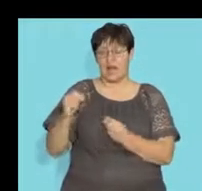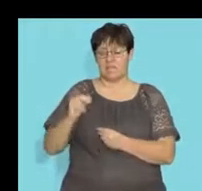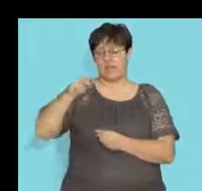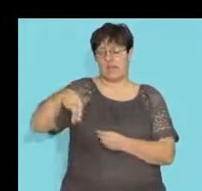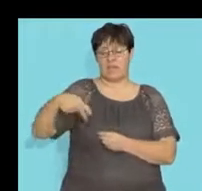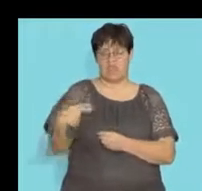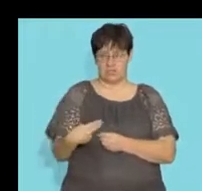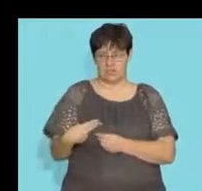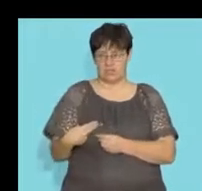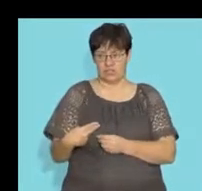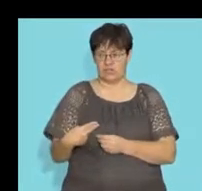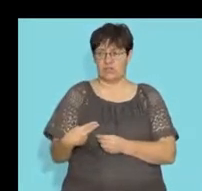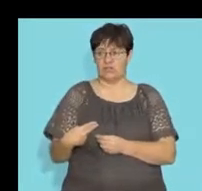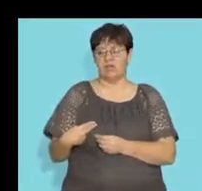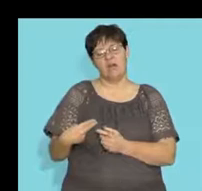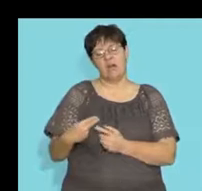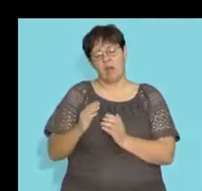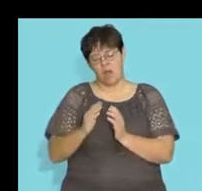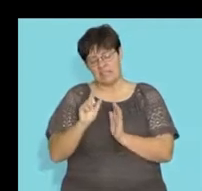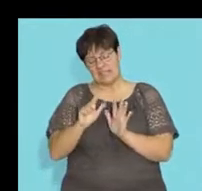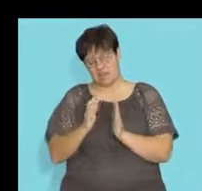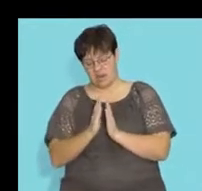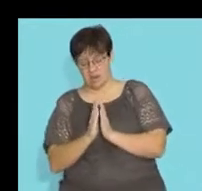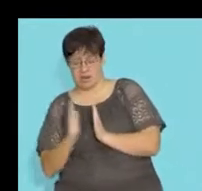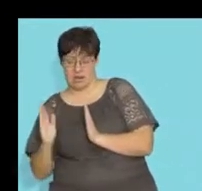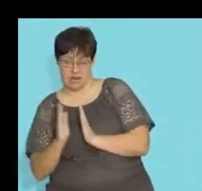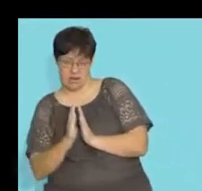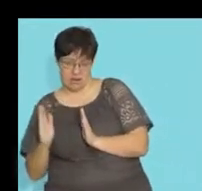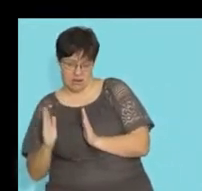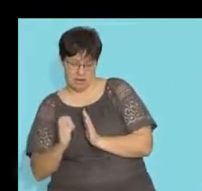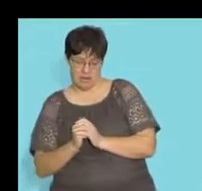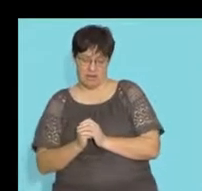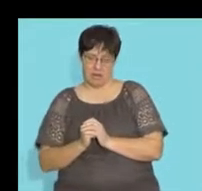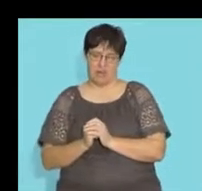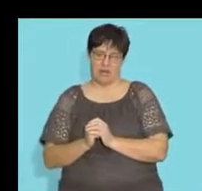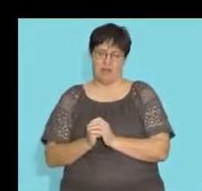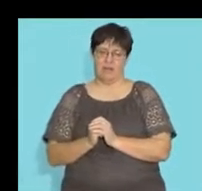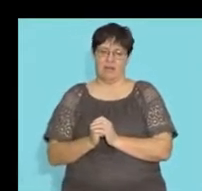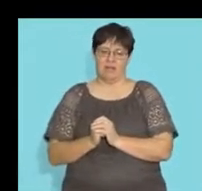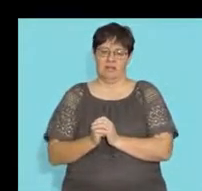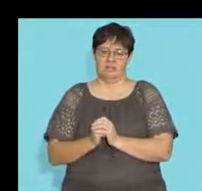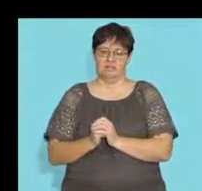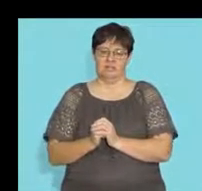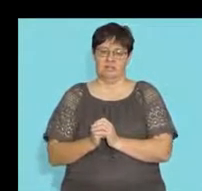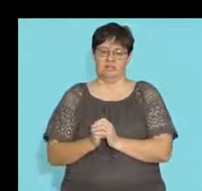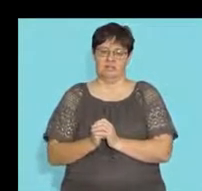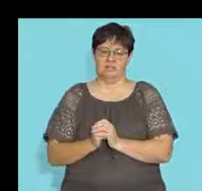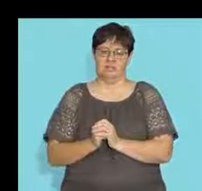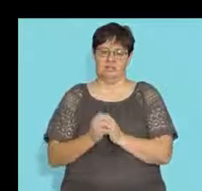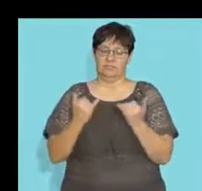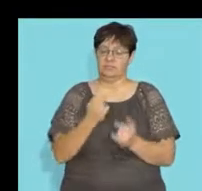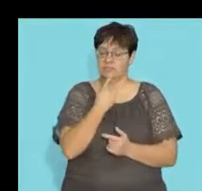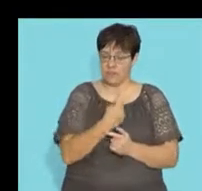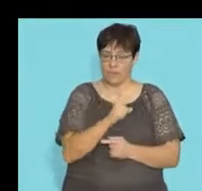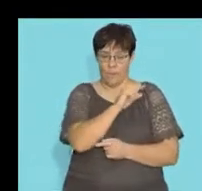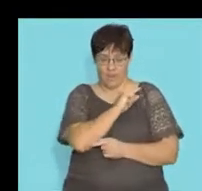will have a pH that is a bit bigger than 7. And we